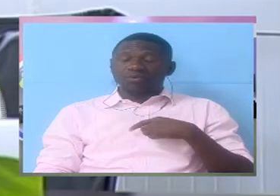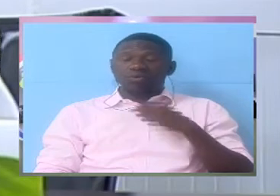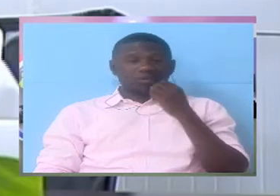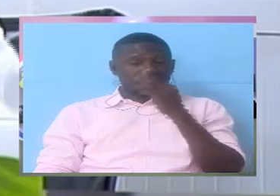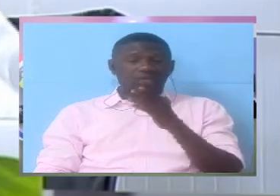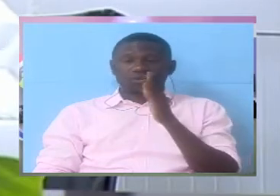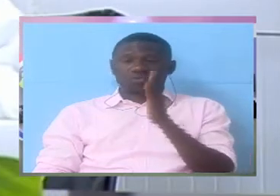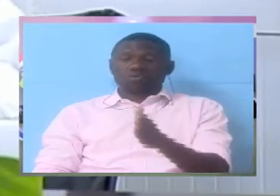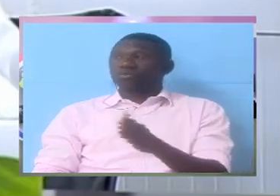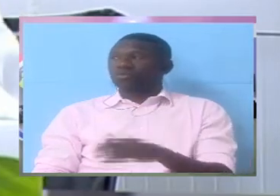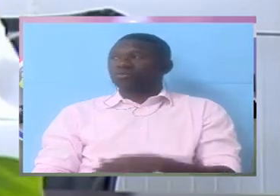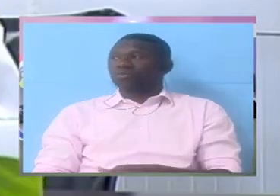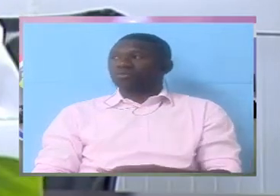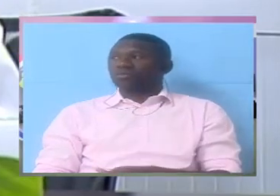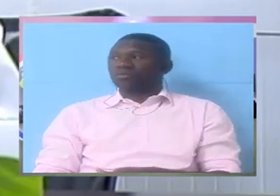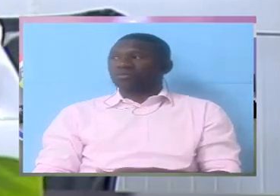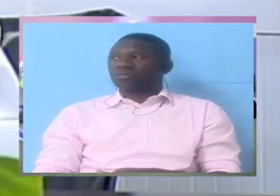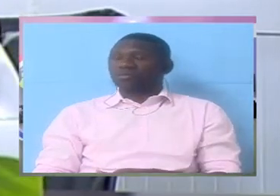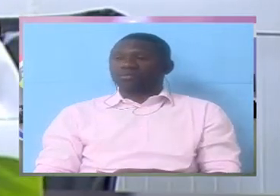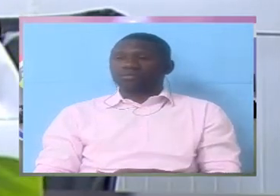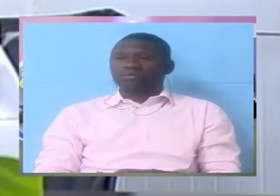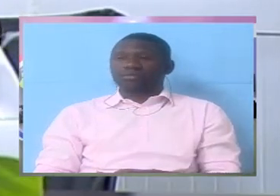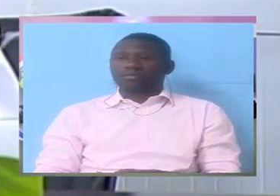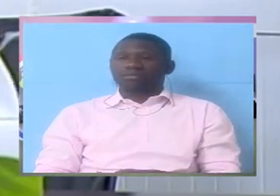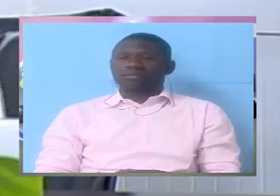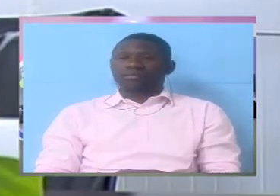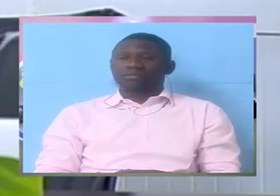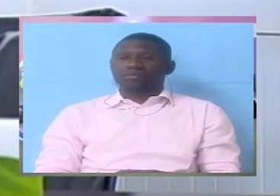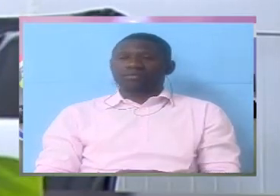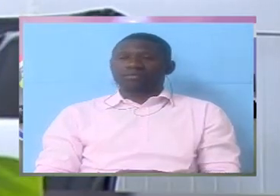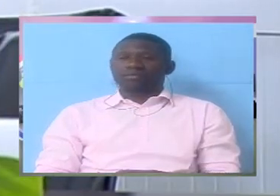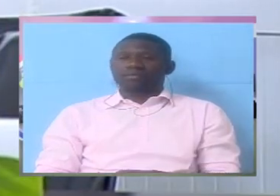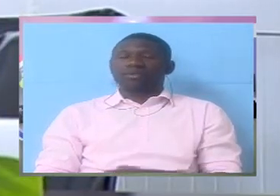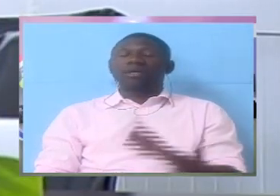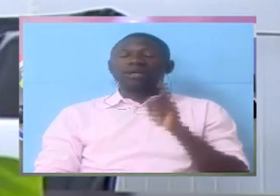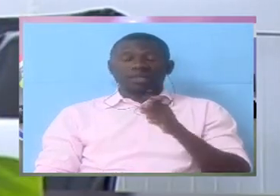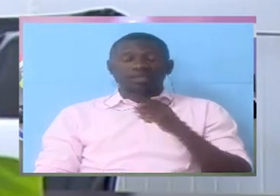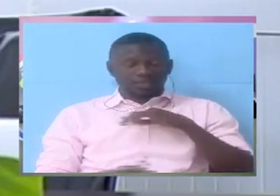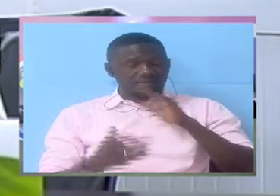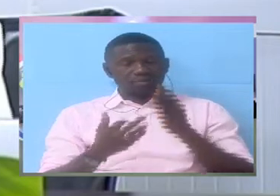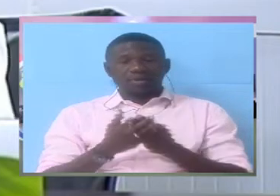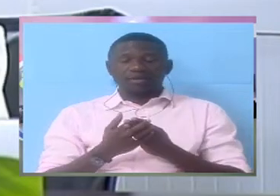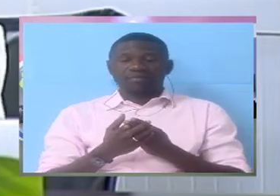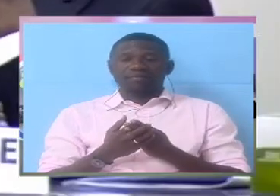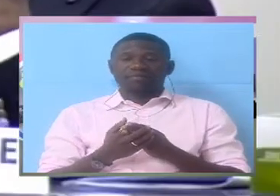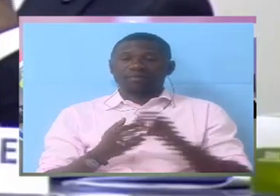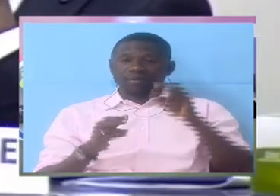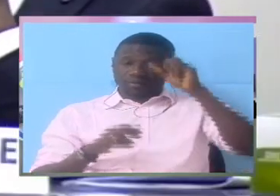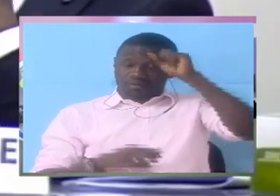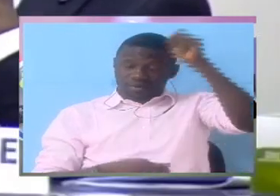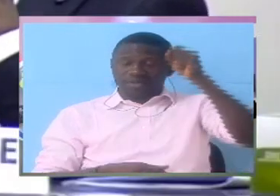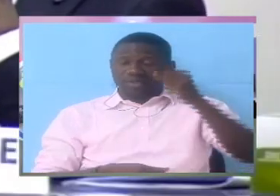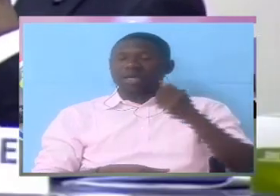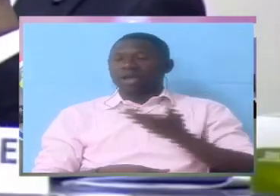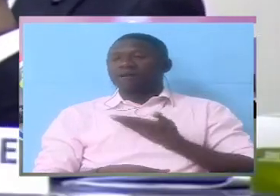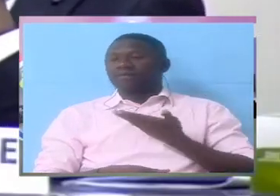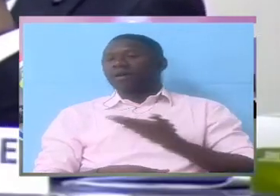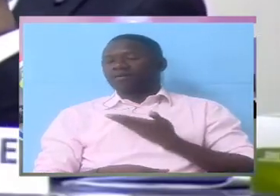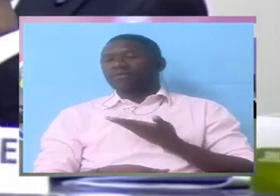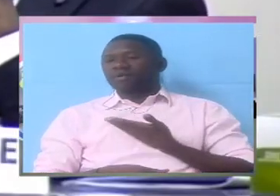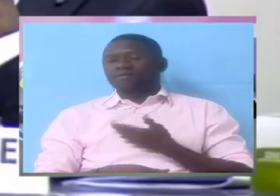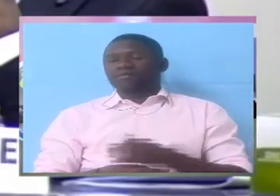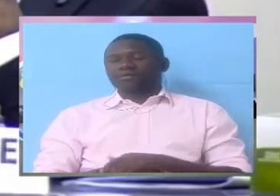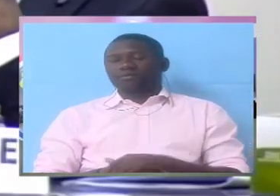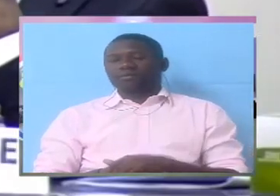or that's the believing. President Lata Lakoye Momoni Mutaya Samba NIA. Iba Mari